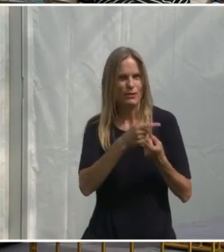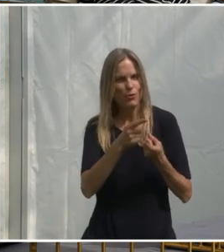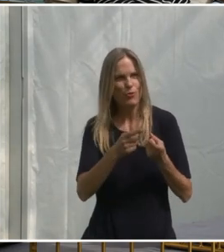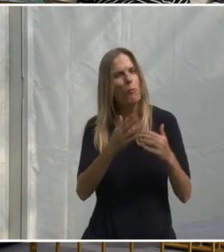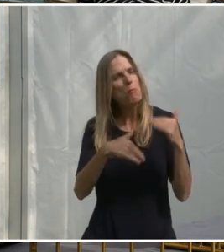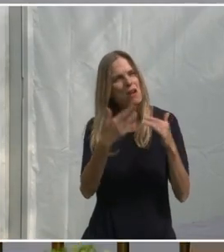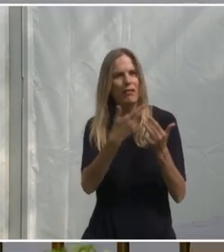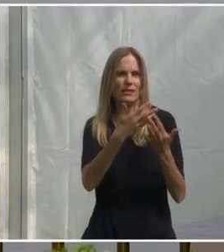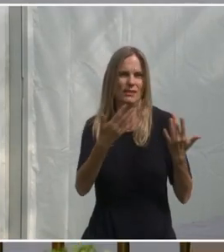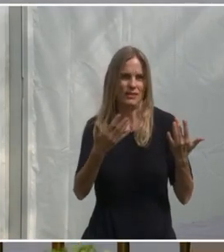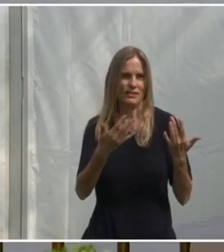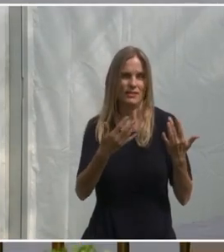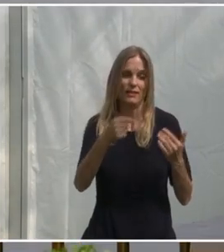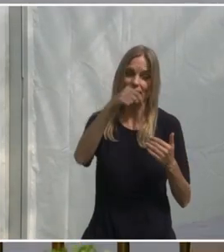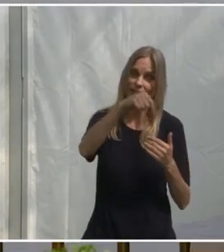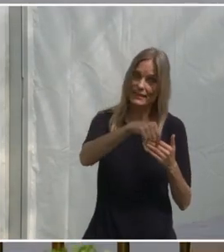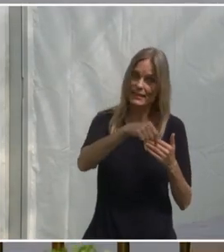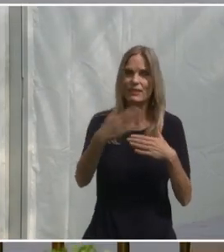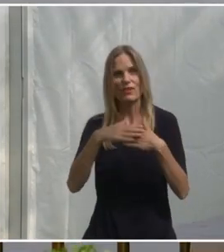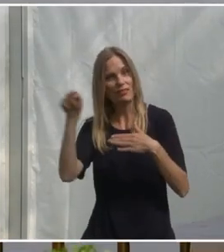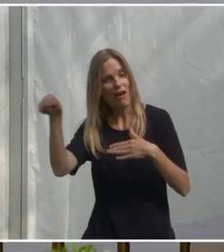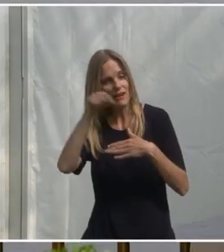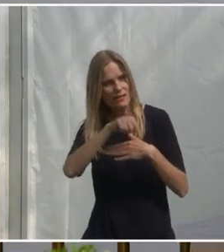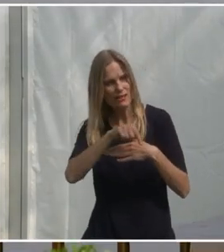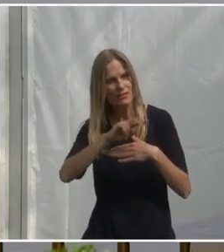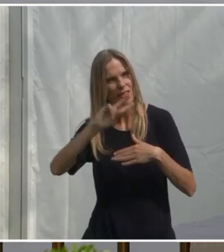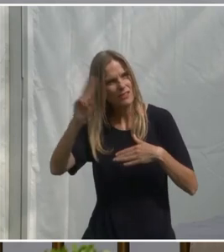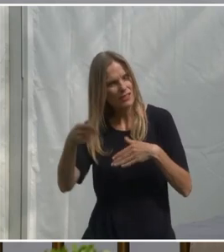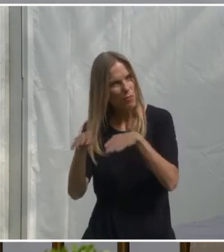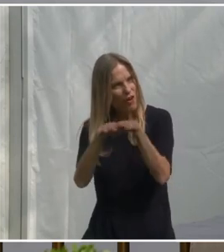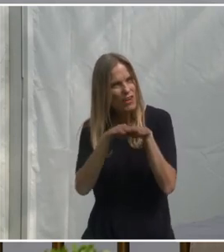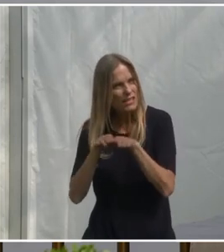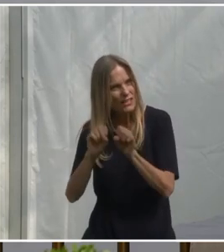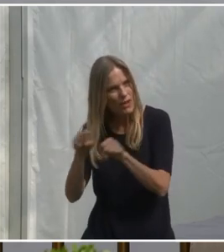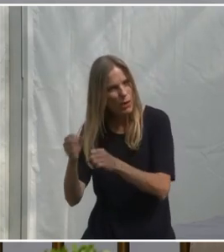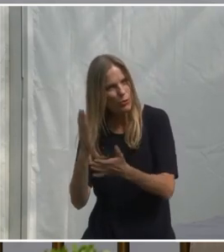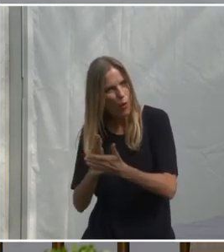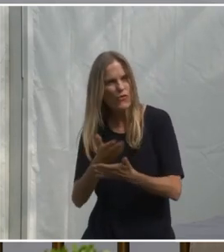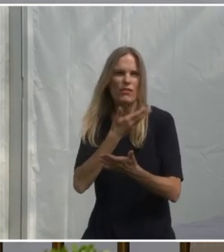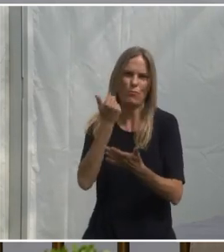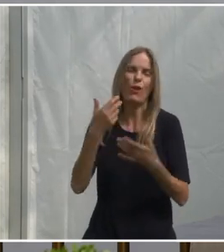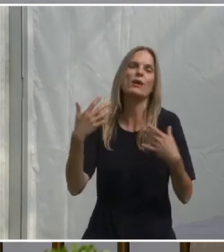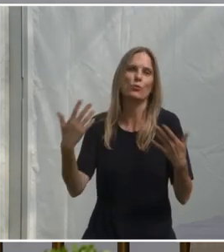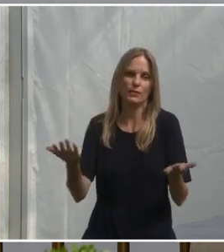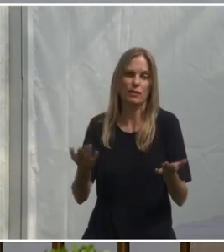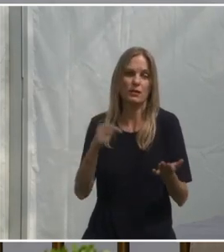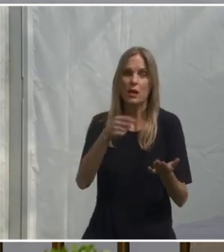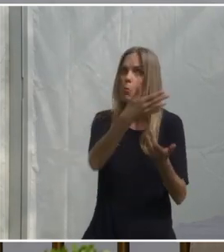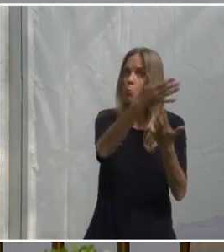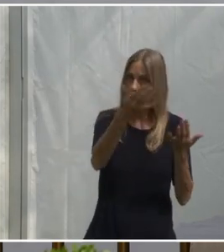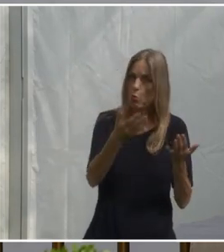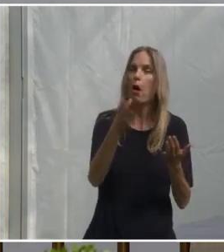same possibilities here than in Tallinn. In the otherwise, they are very mobile, they can work here, they can do